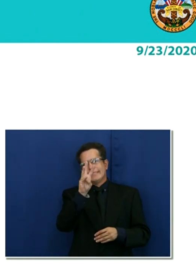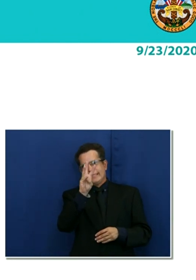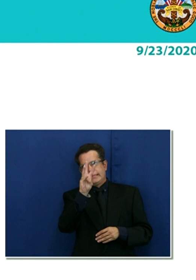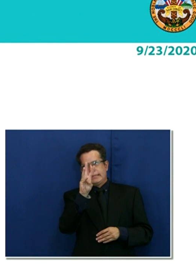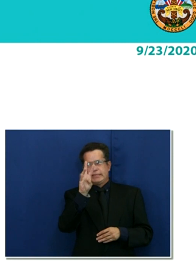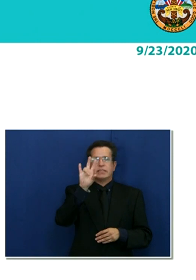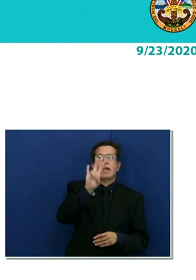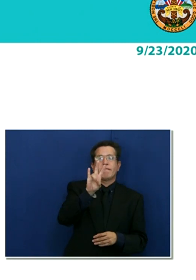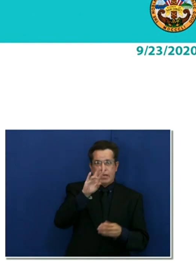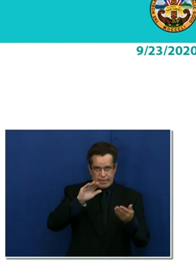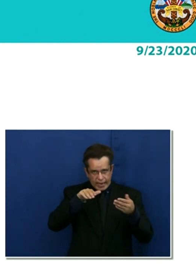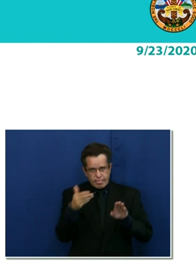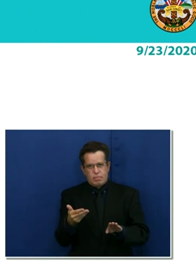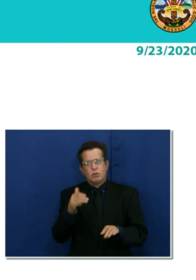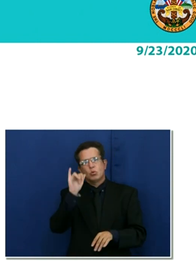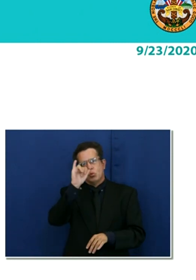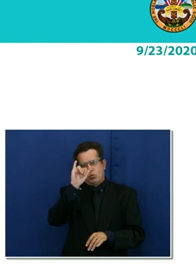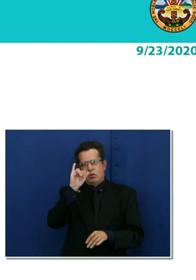767 deaths